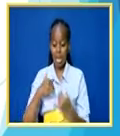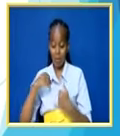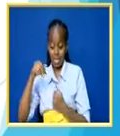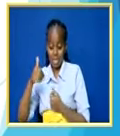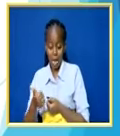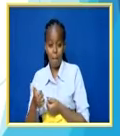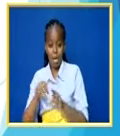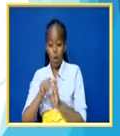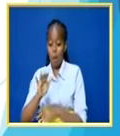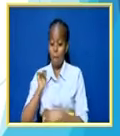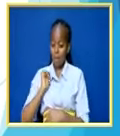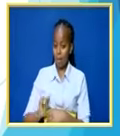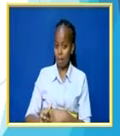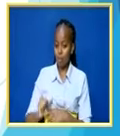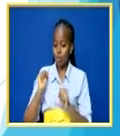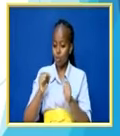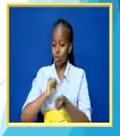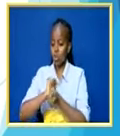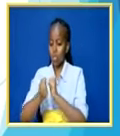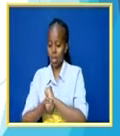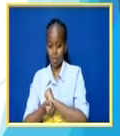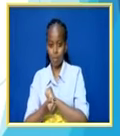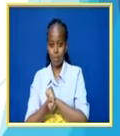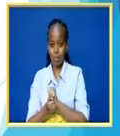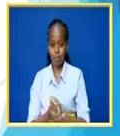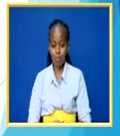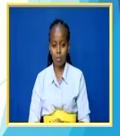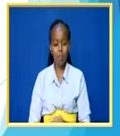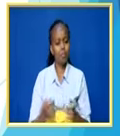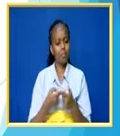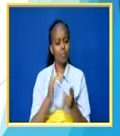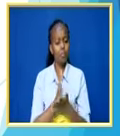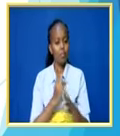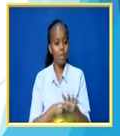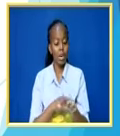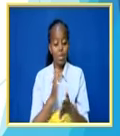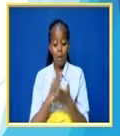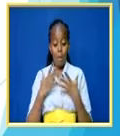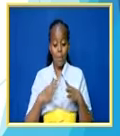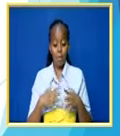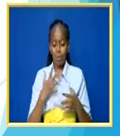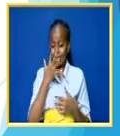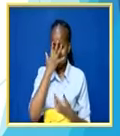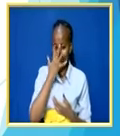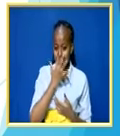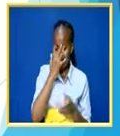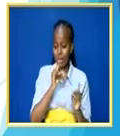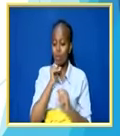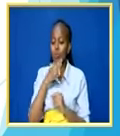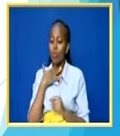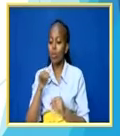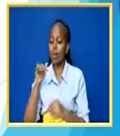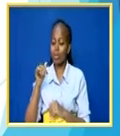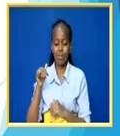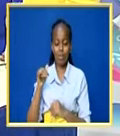spare, extra, so that you change. Yes, but sometimes some of them are a little shy and they don't want to ask for